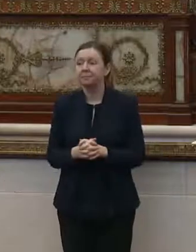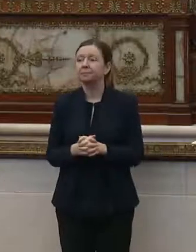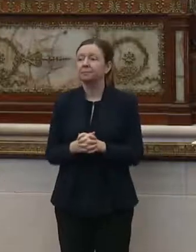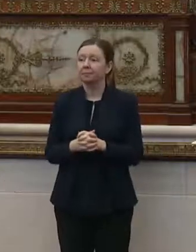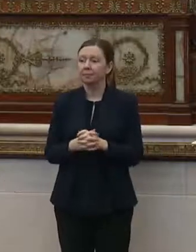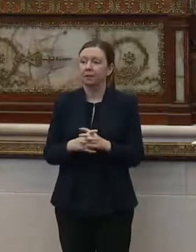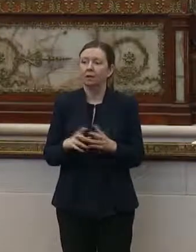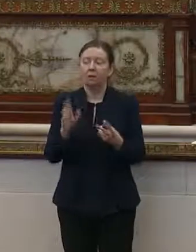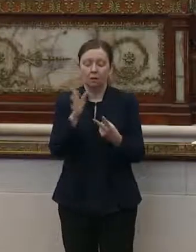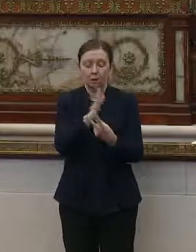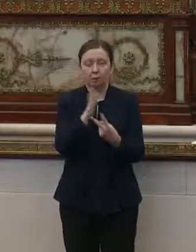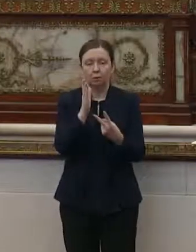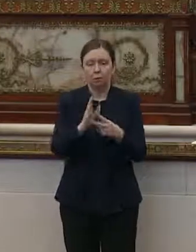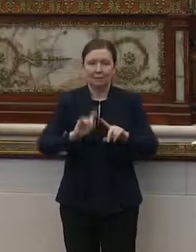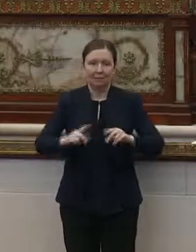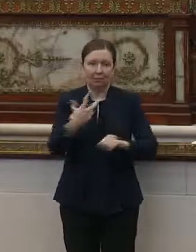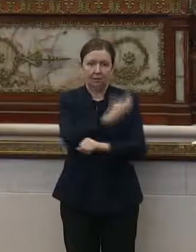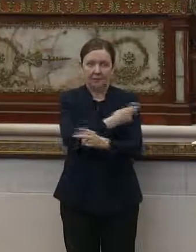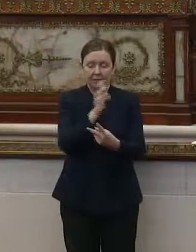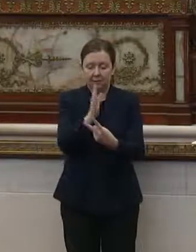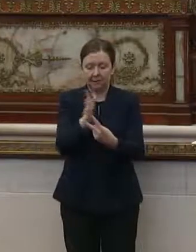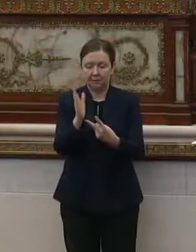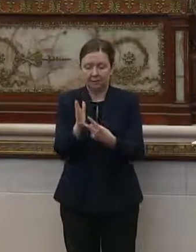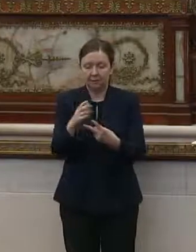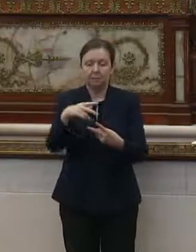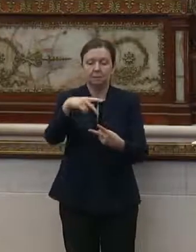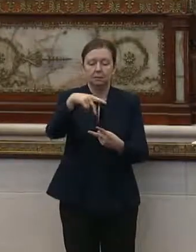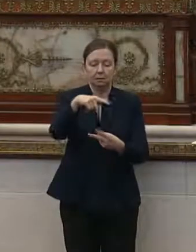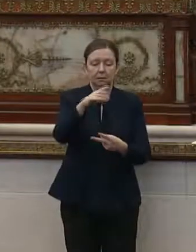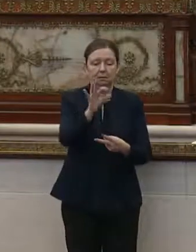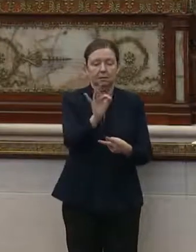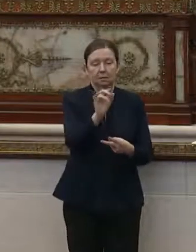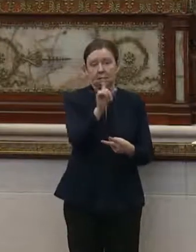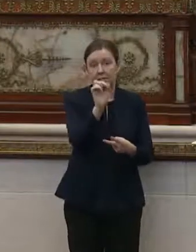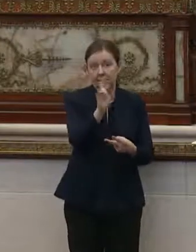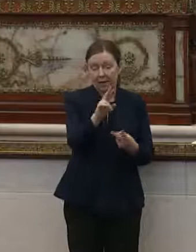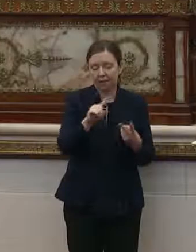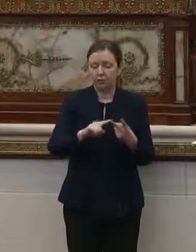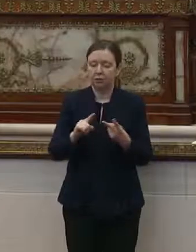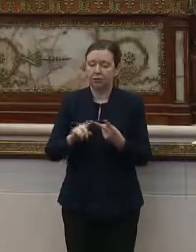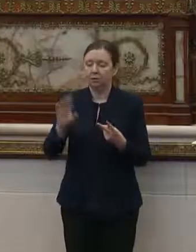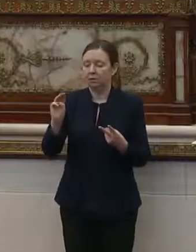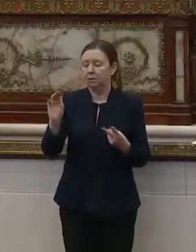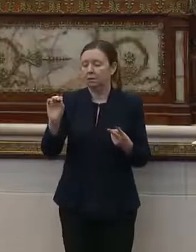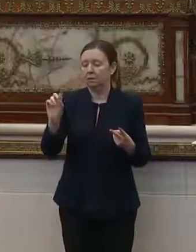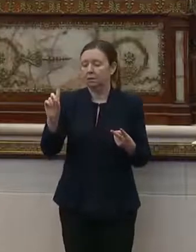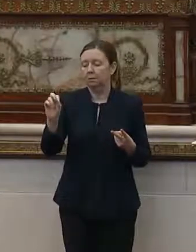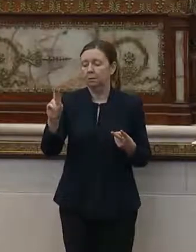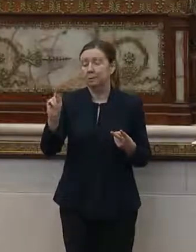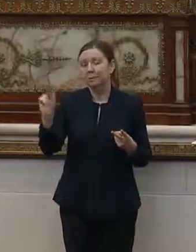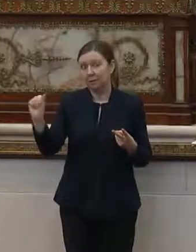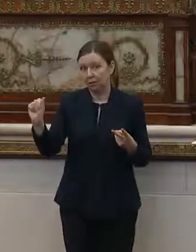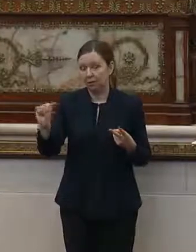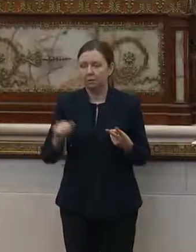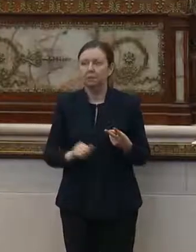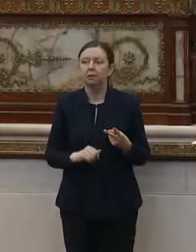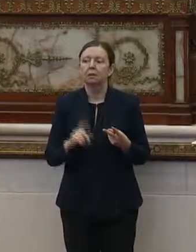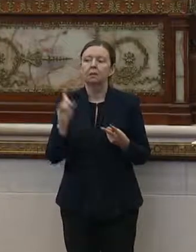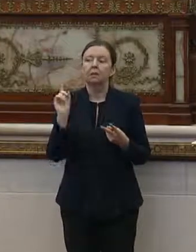there are two different vaccines that we're distributing. One that's made by a company called Pfizer, another made by a company called Moderna. The